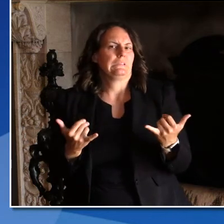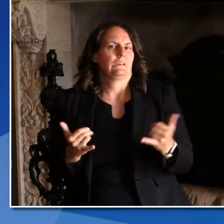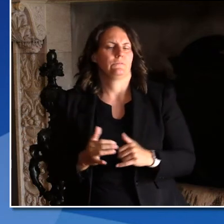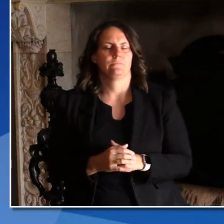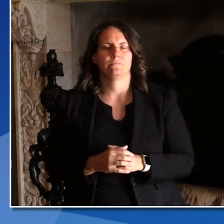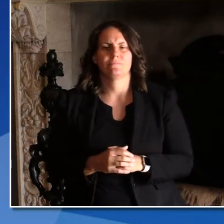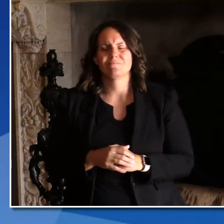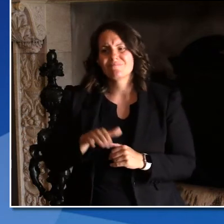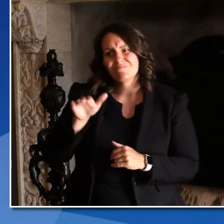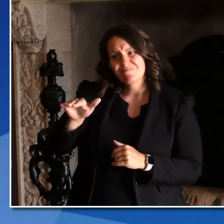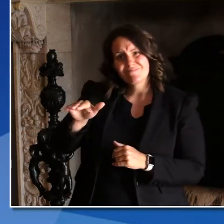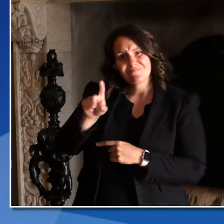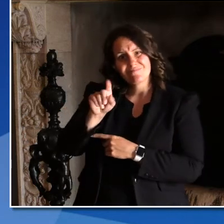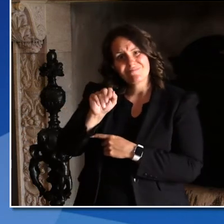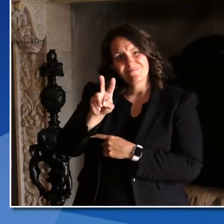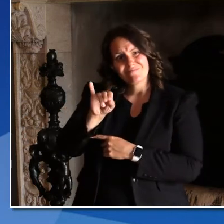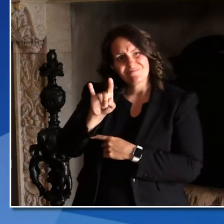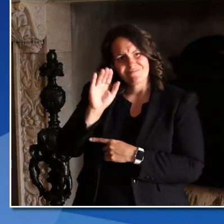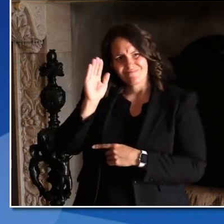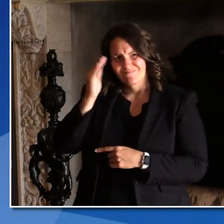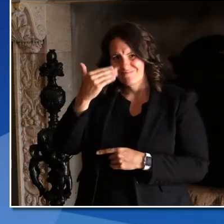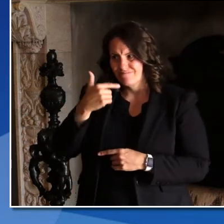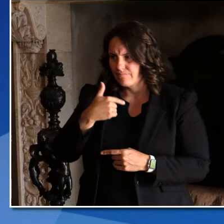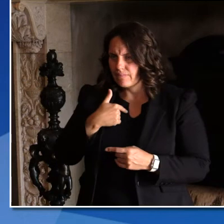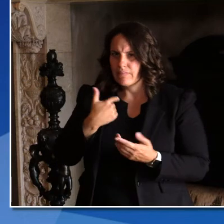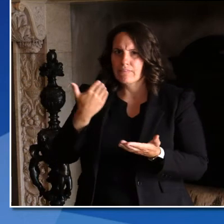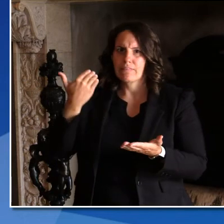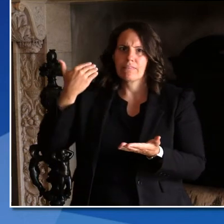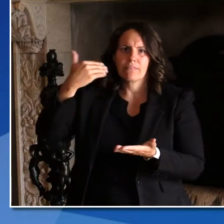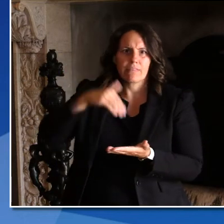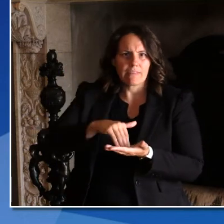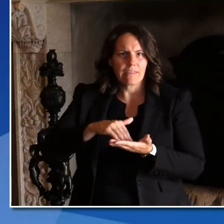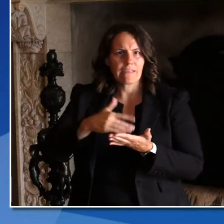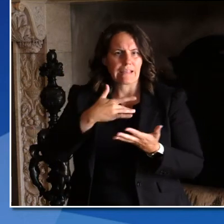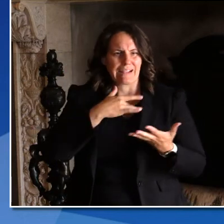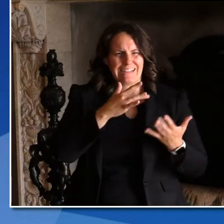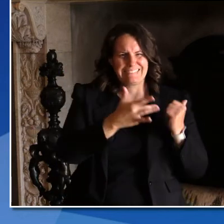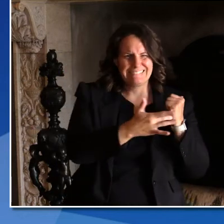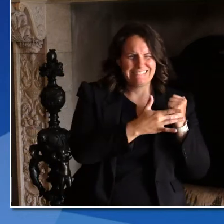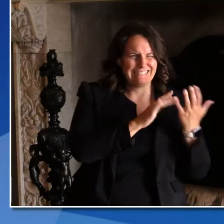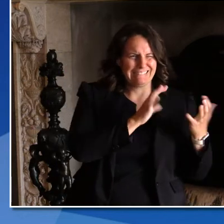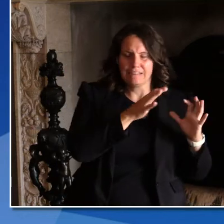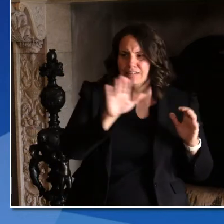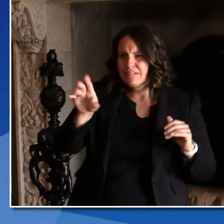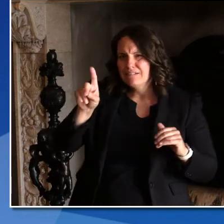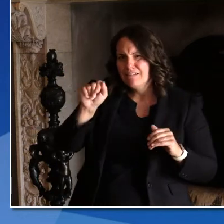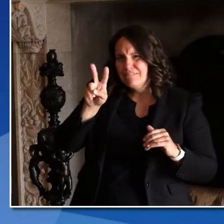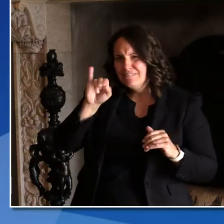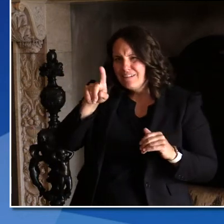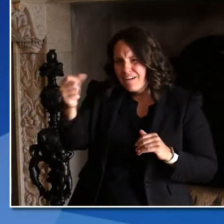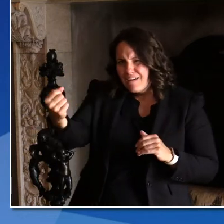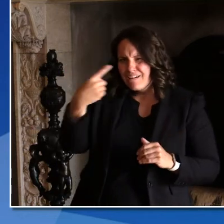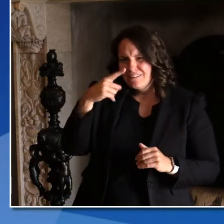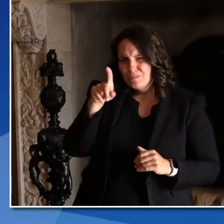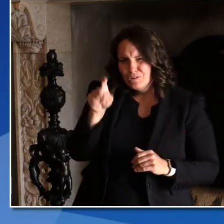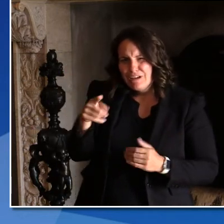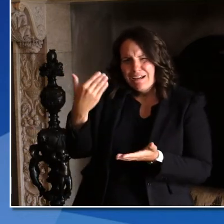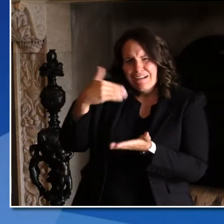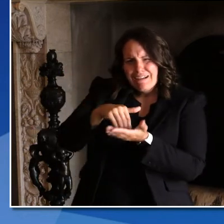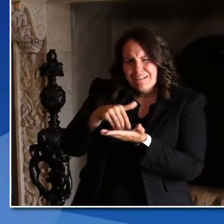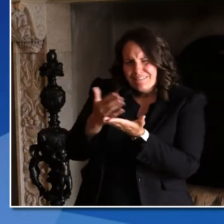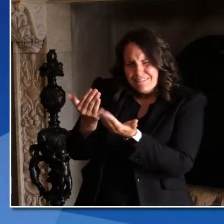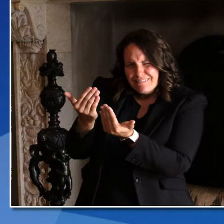Sorry, we appear to be having more technical difficulties. We'll try again with David Wahlberg from the Wisconsin State Journal. David?